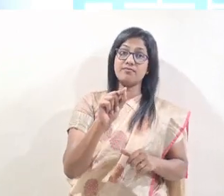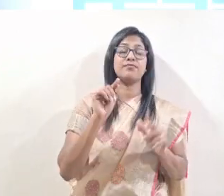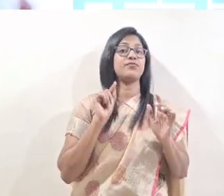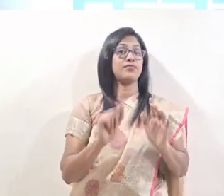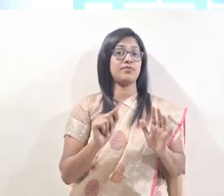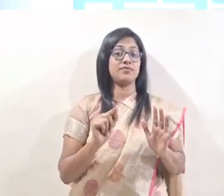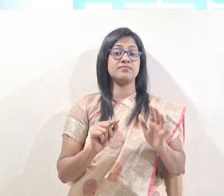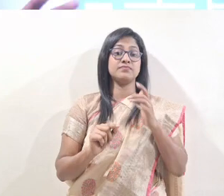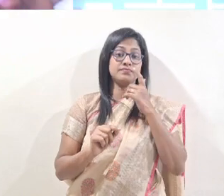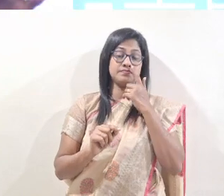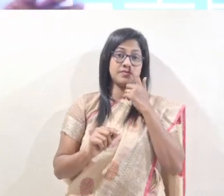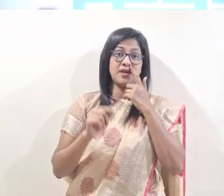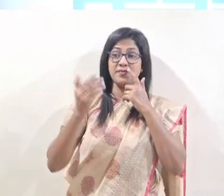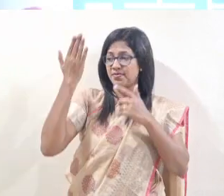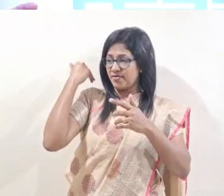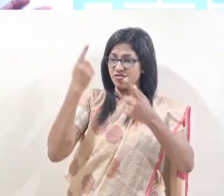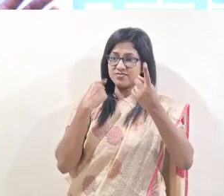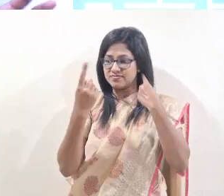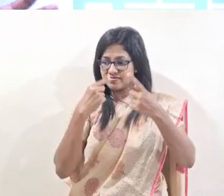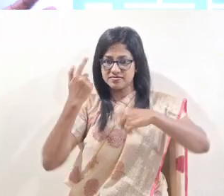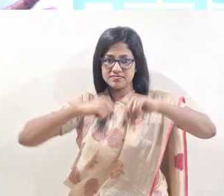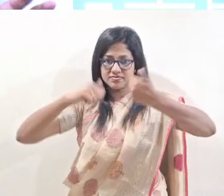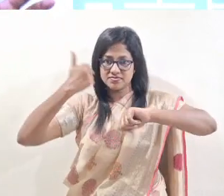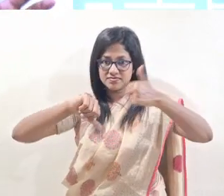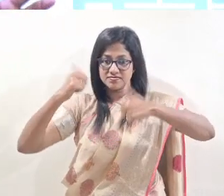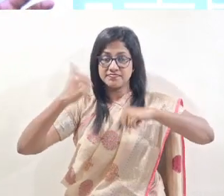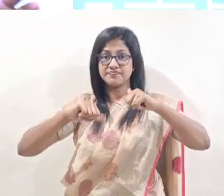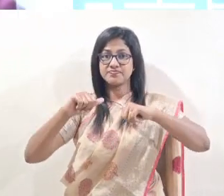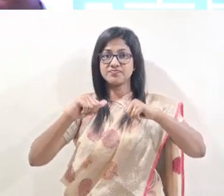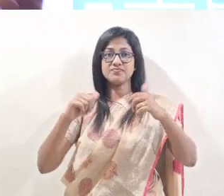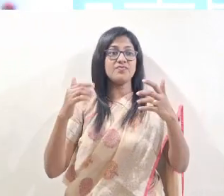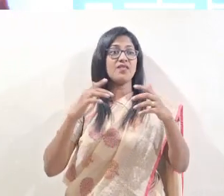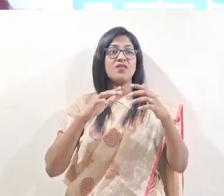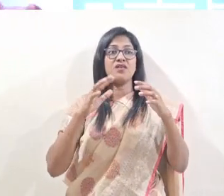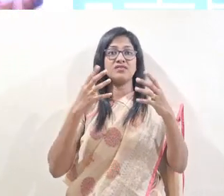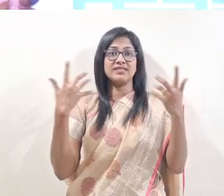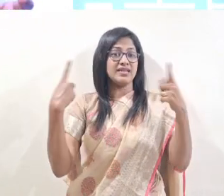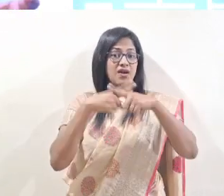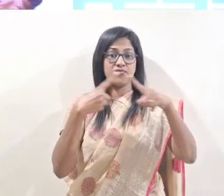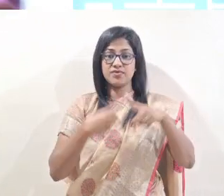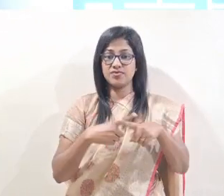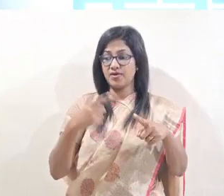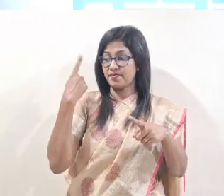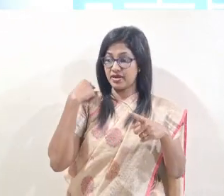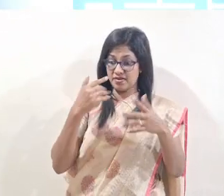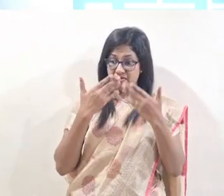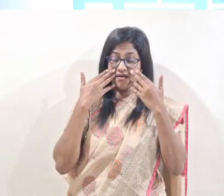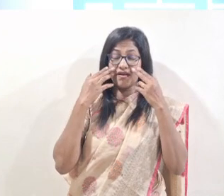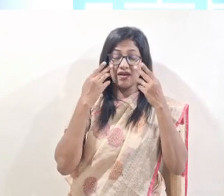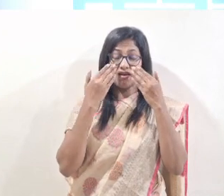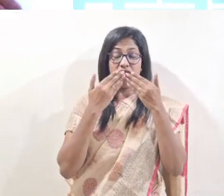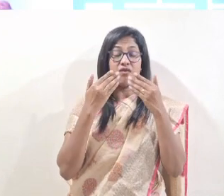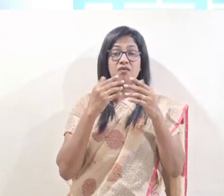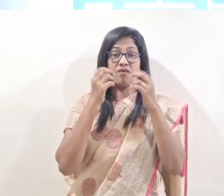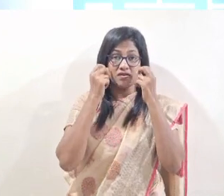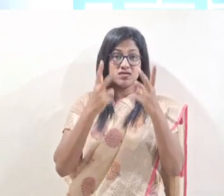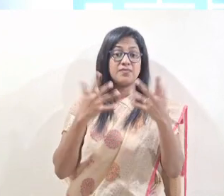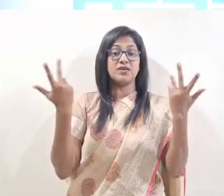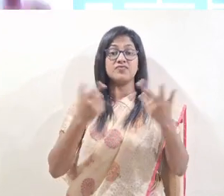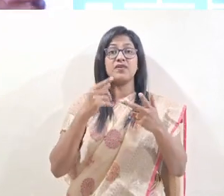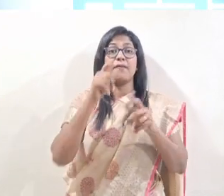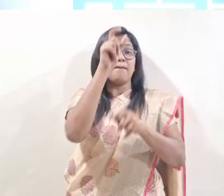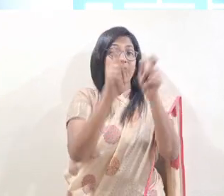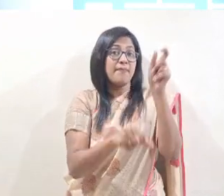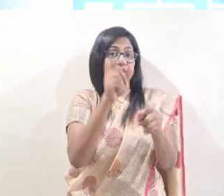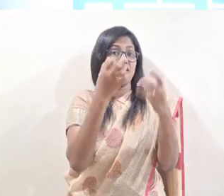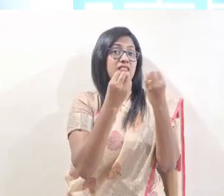But what we have found in some of our simulations is a bit not counterintuitive, but at least very revealing for me. The most important parameter